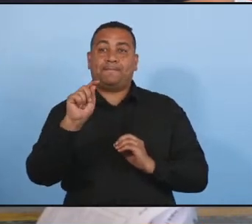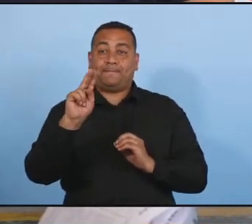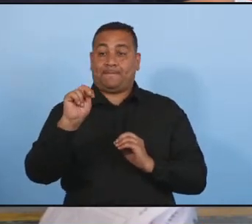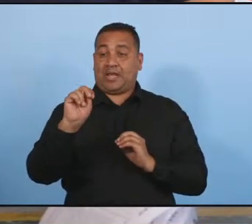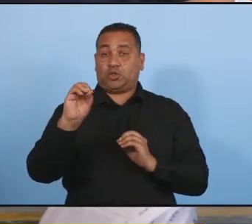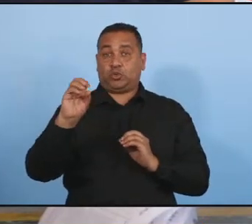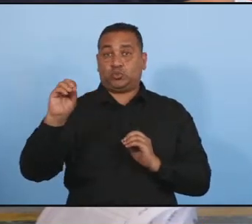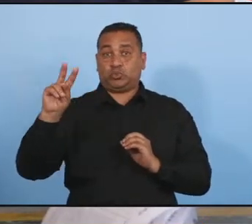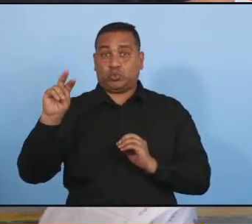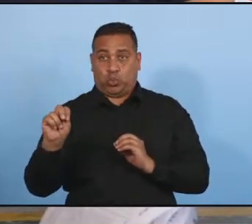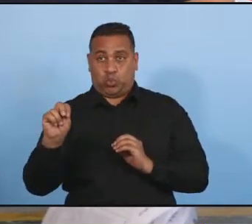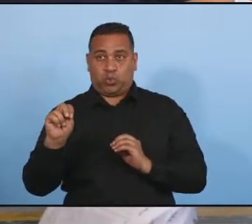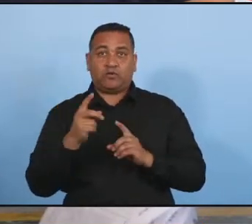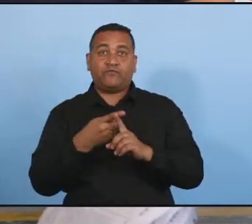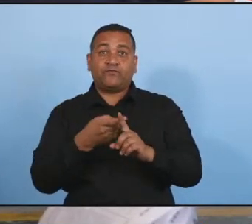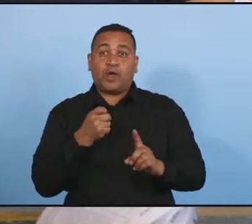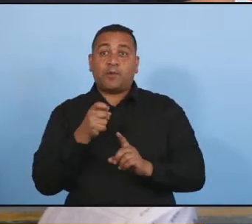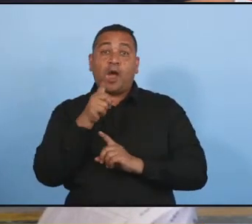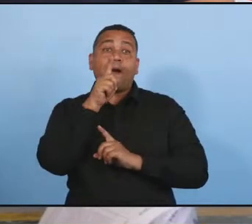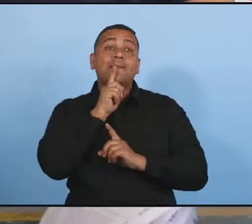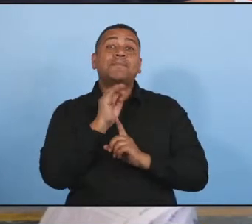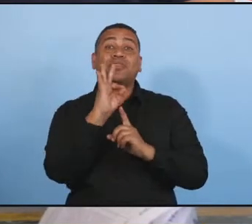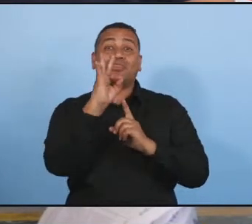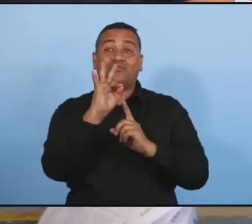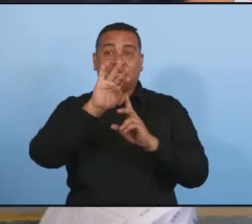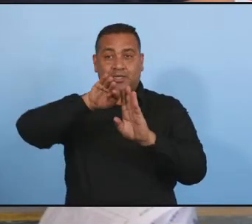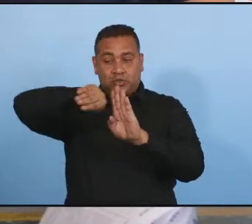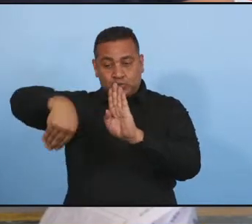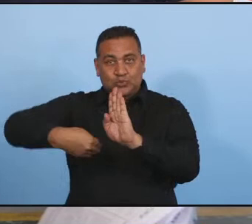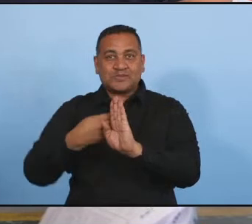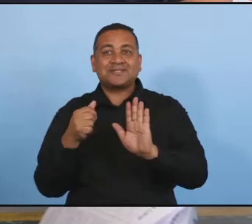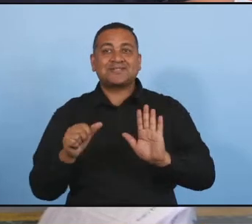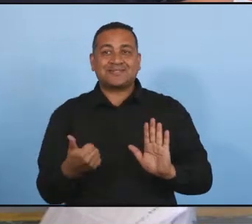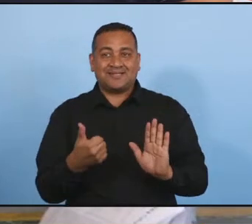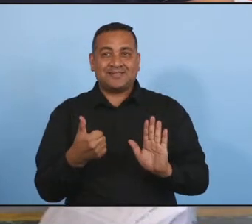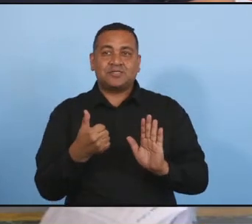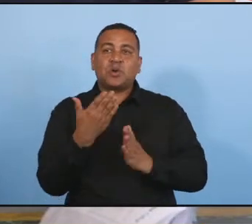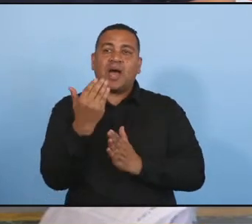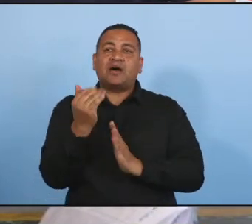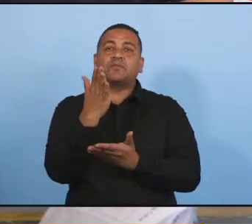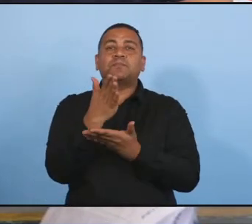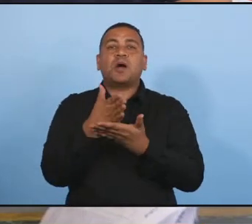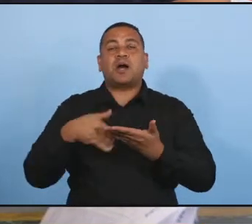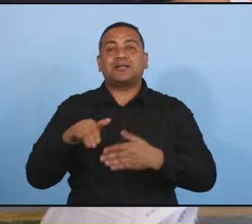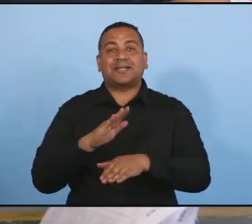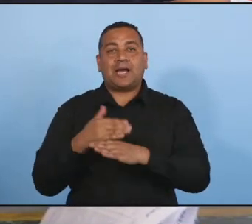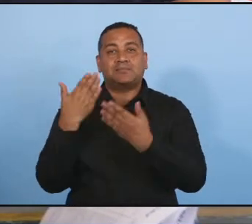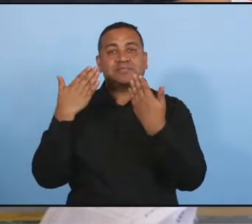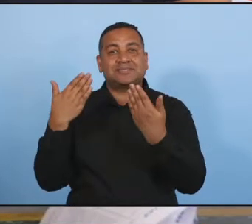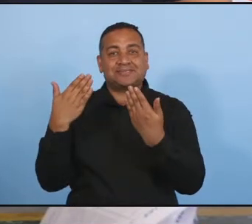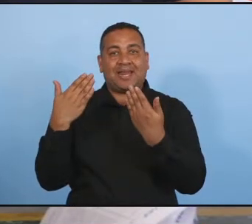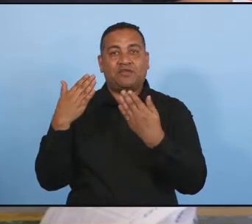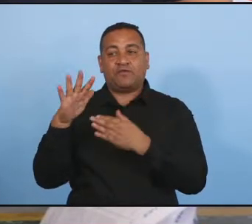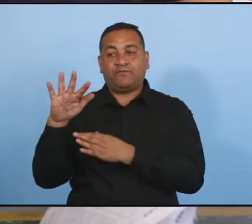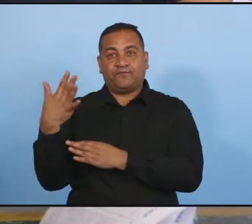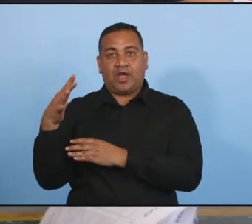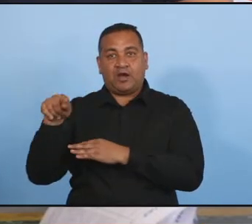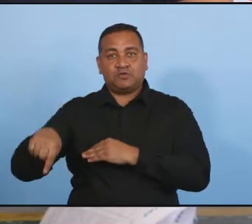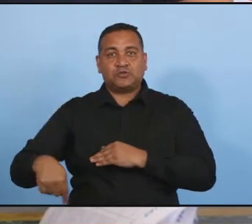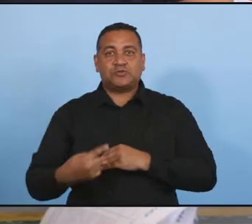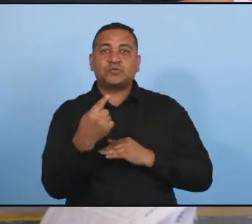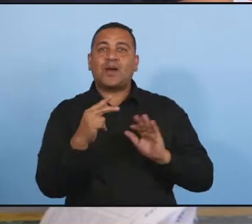have the part-time classes from 5 p.m. till 8 p.m. Monday to Thursday. So really a variety